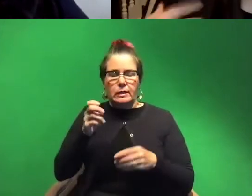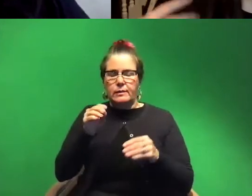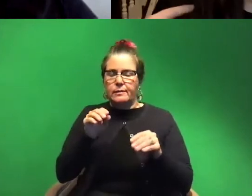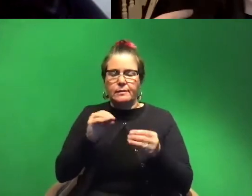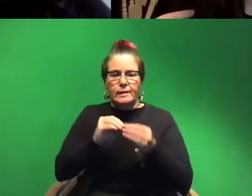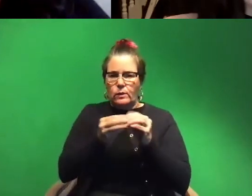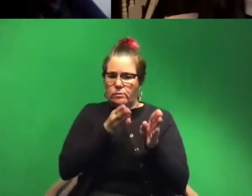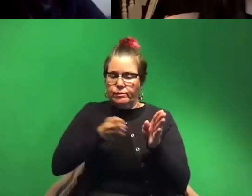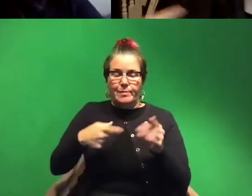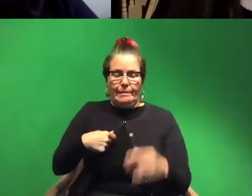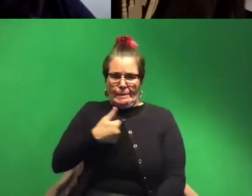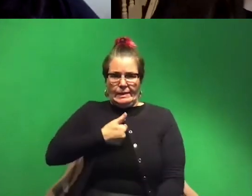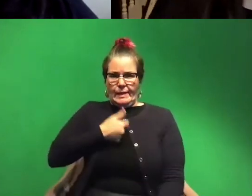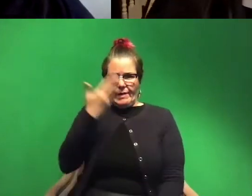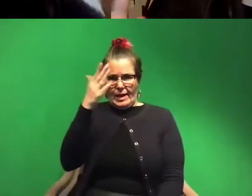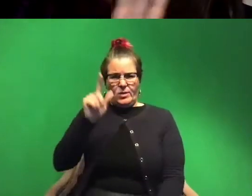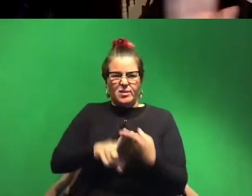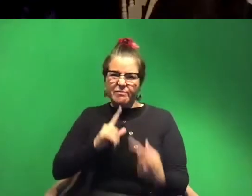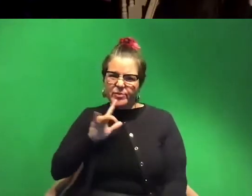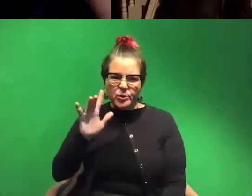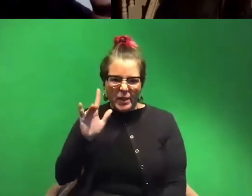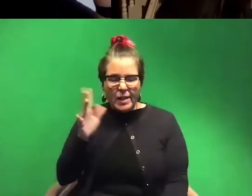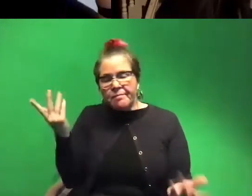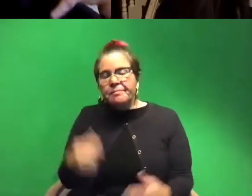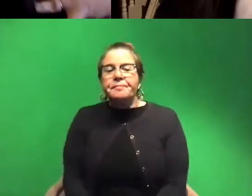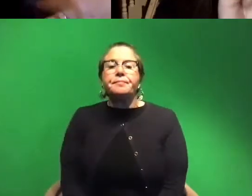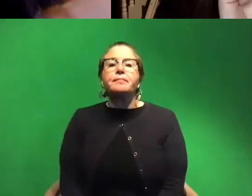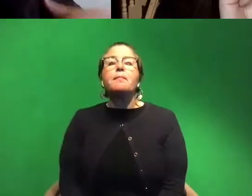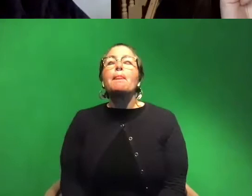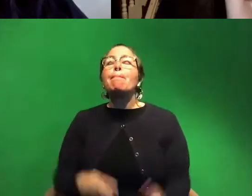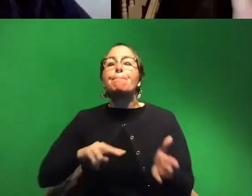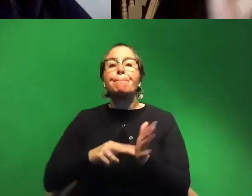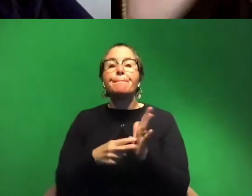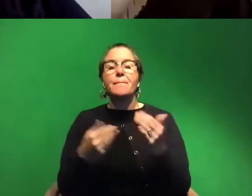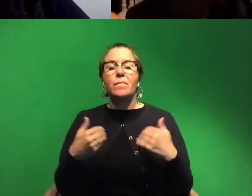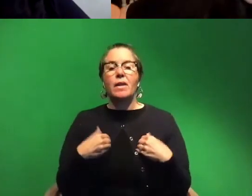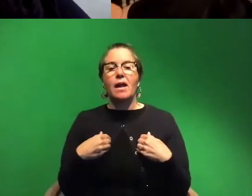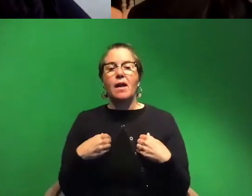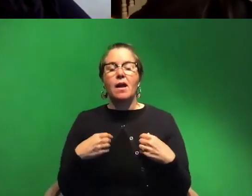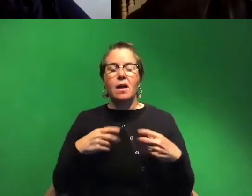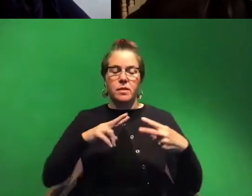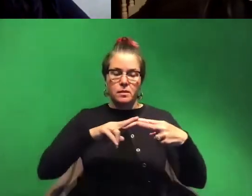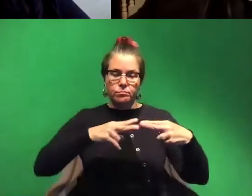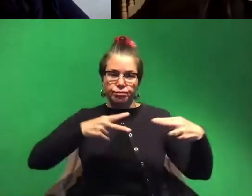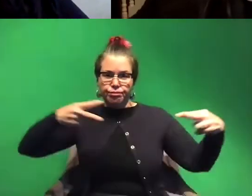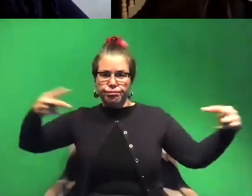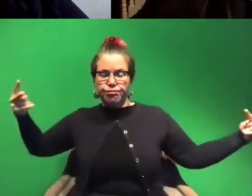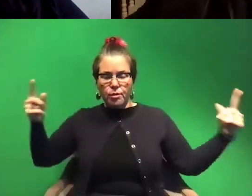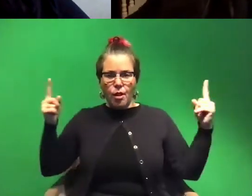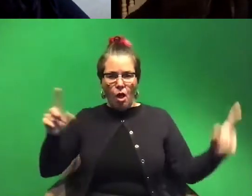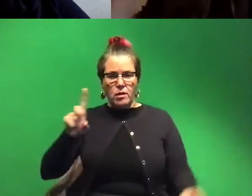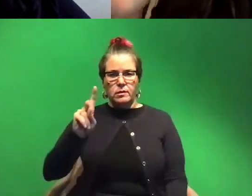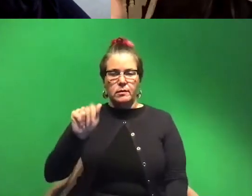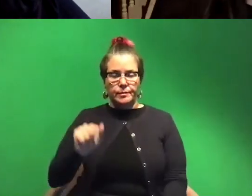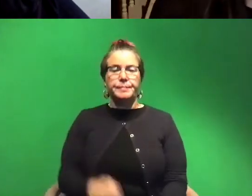you, because I didn't know until I was like 25. So basically you've got these long strands of DNA, but